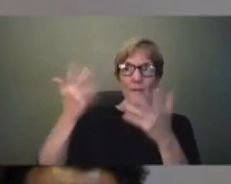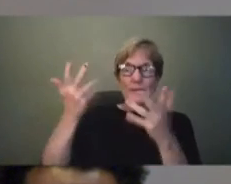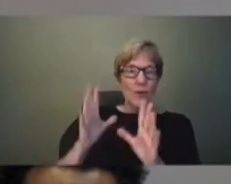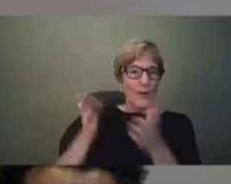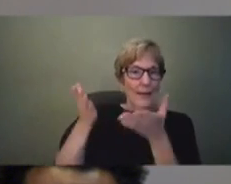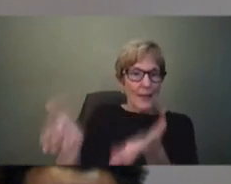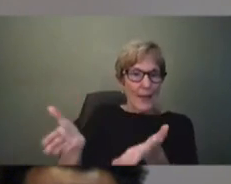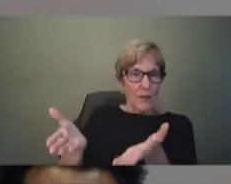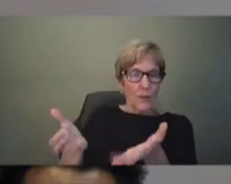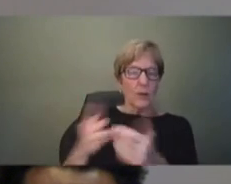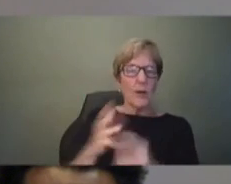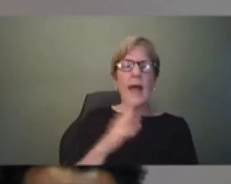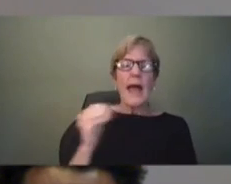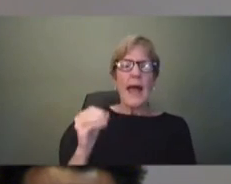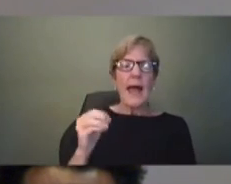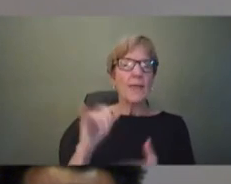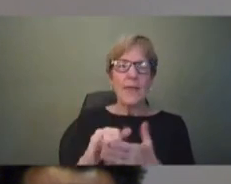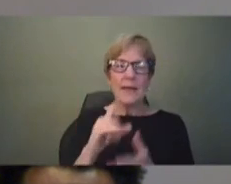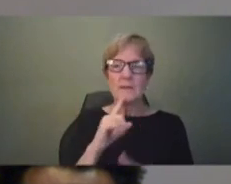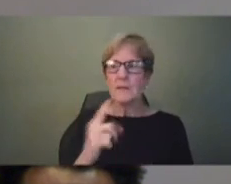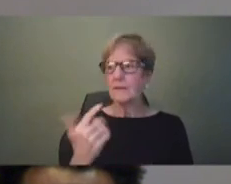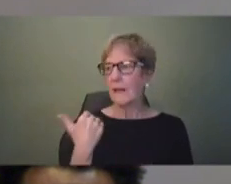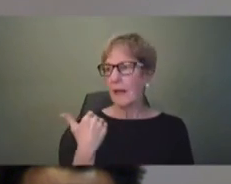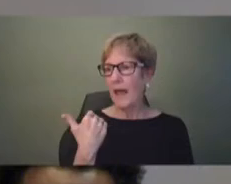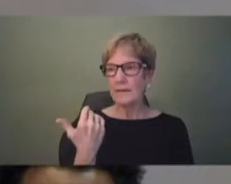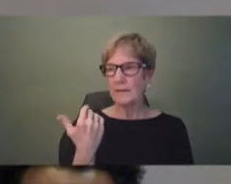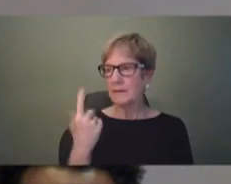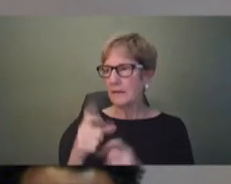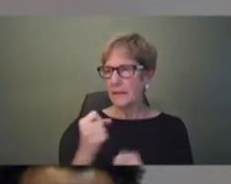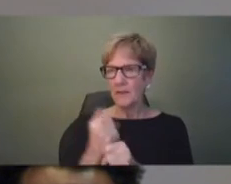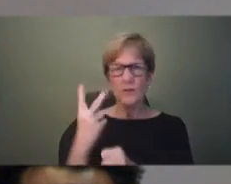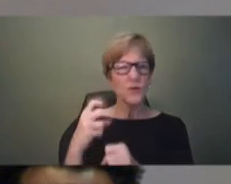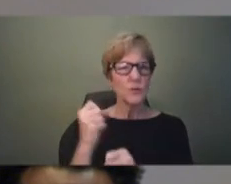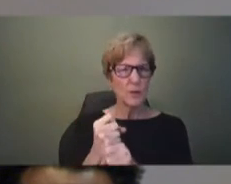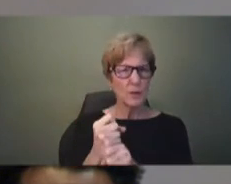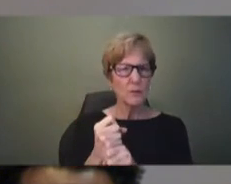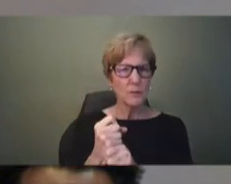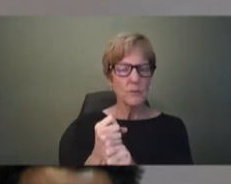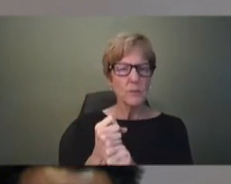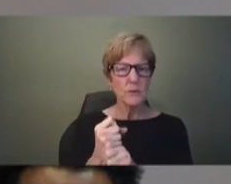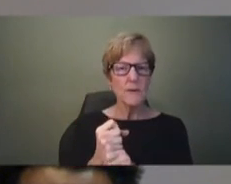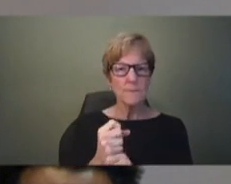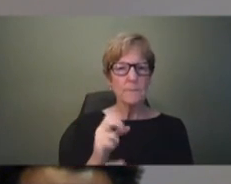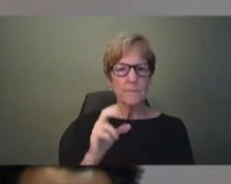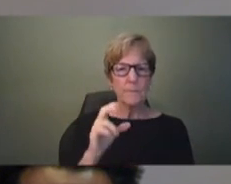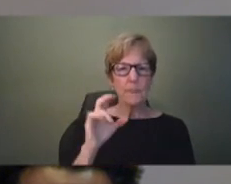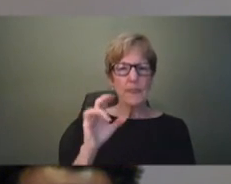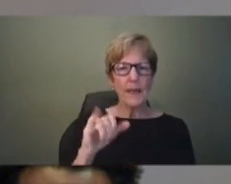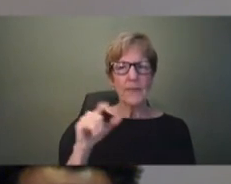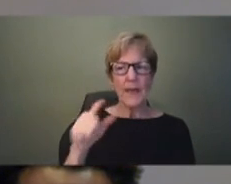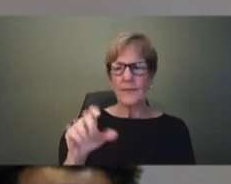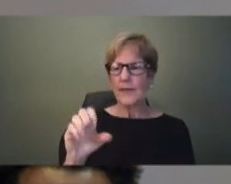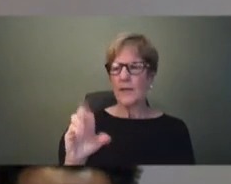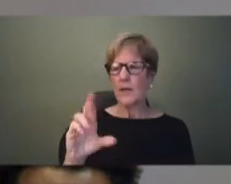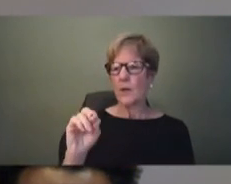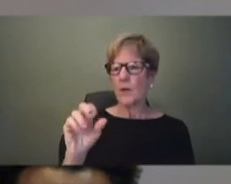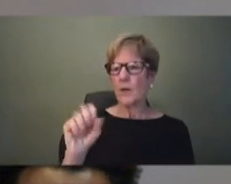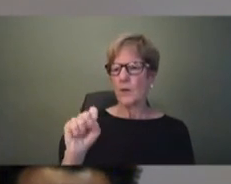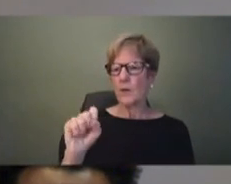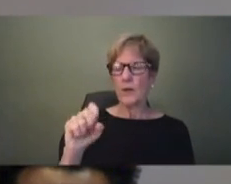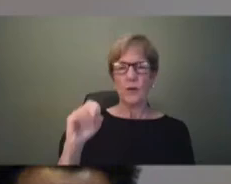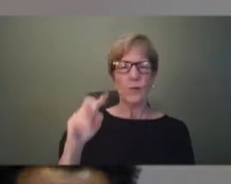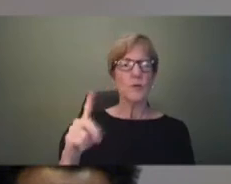community and that's only within the last year to two years that um you know this crosland building has has come